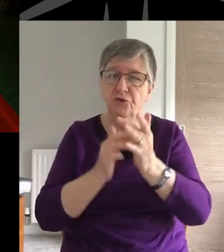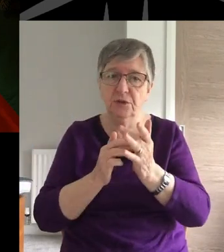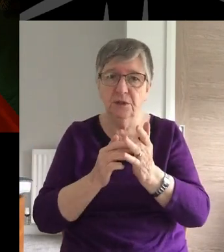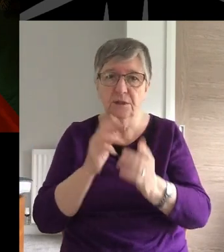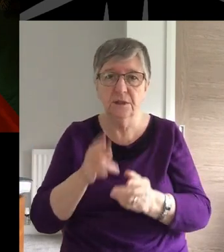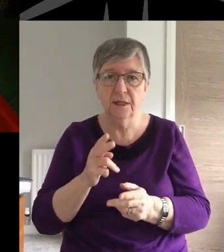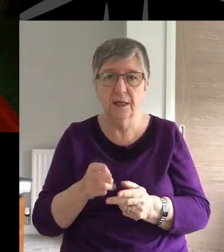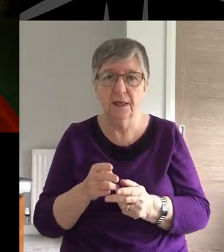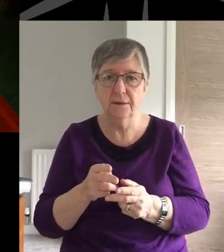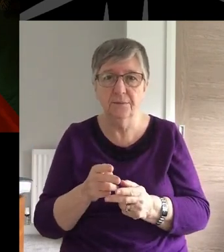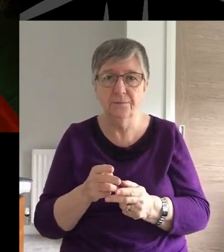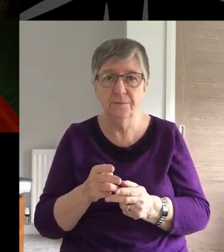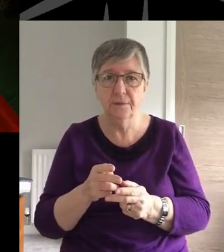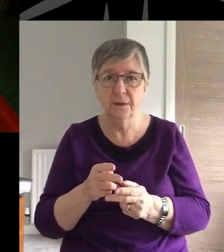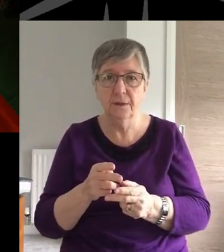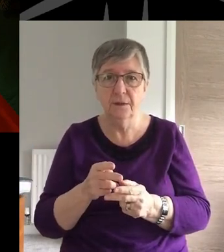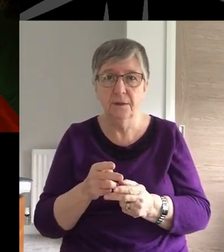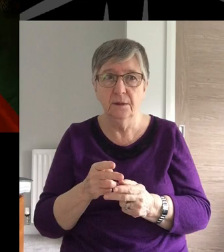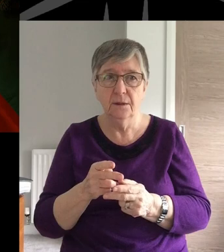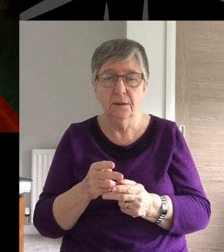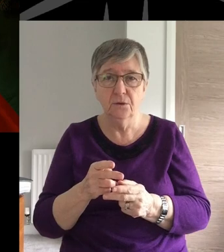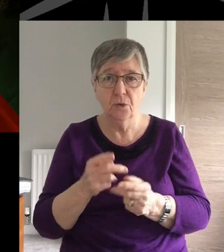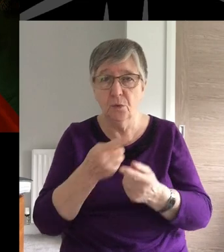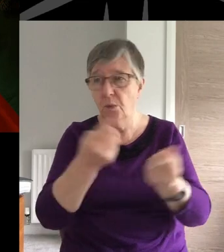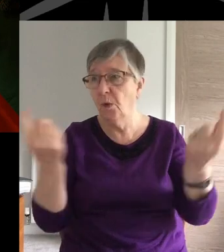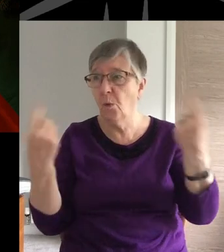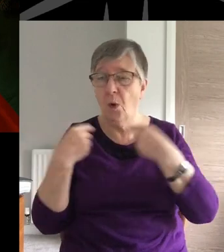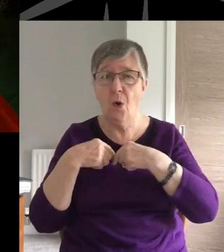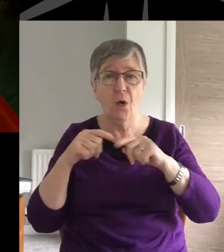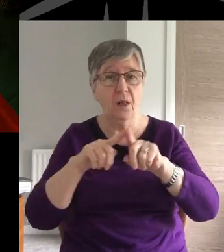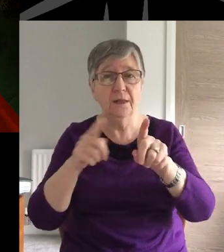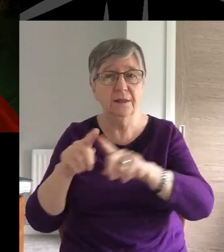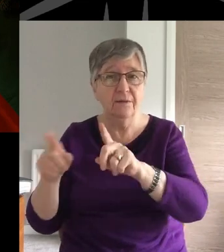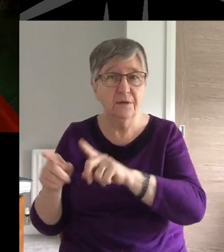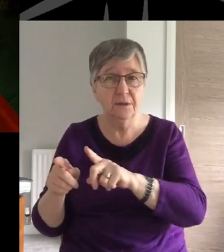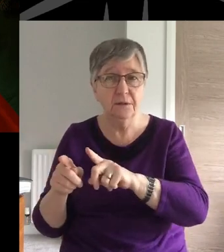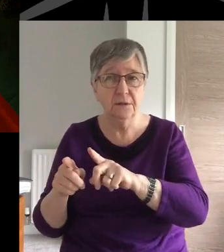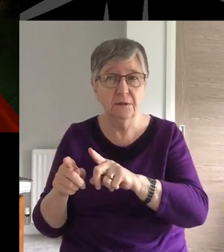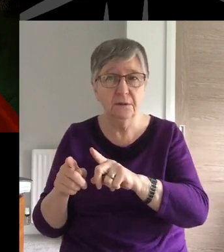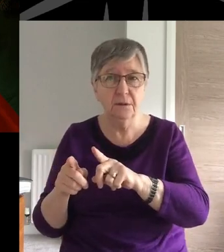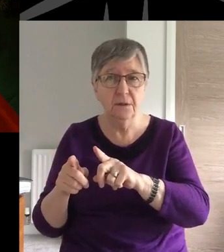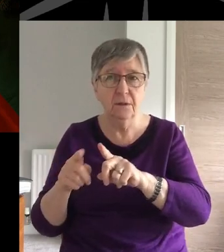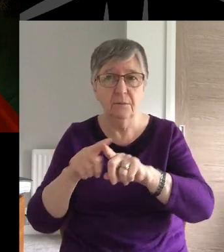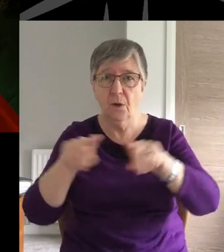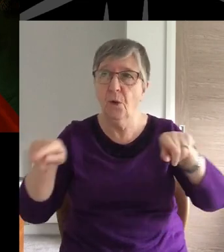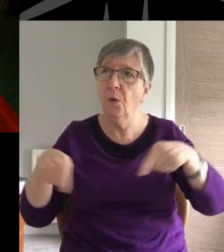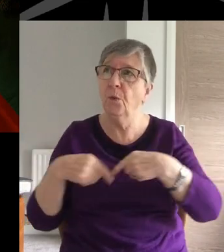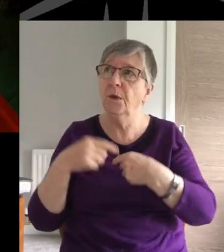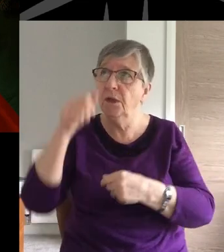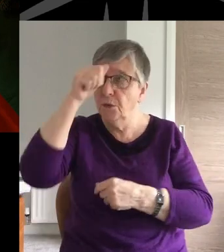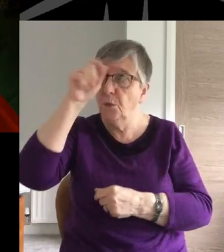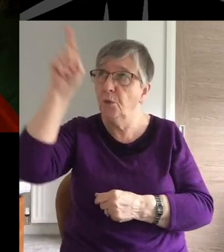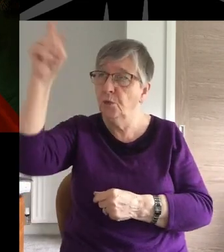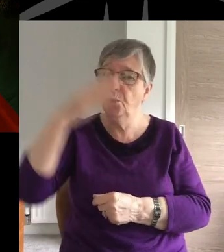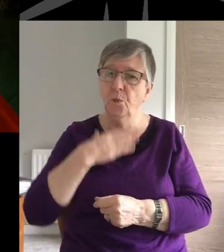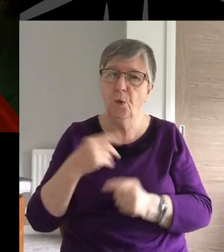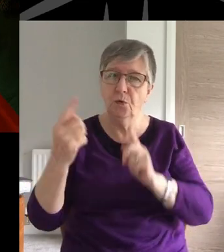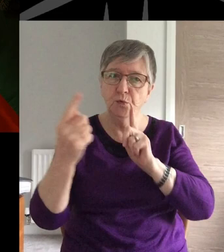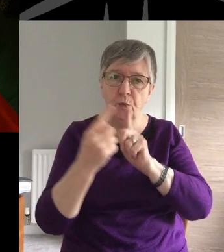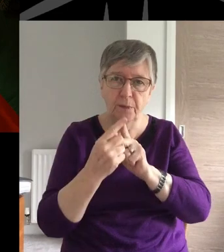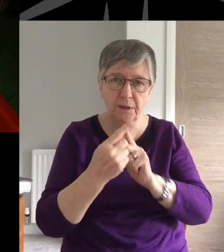As our faces differ, so do each of our needs, but we come acknowledging that you are prepared to meet everyone.